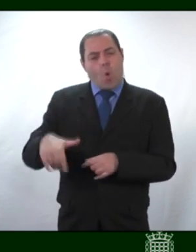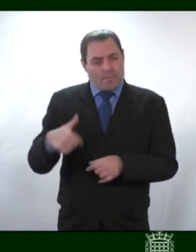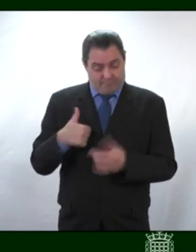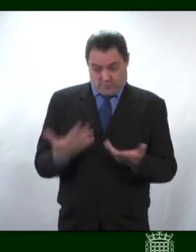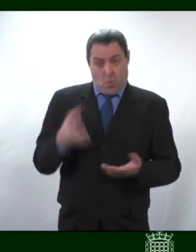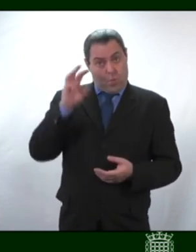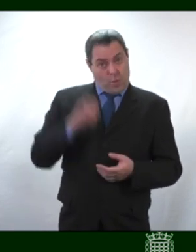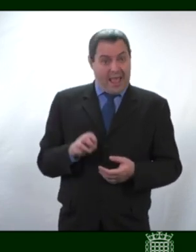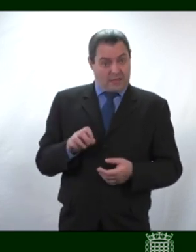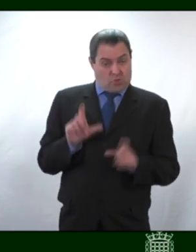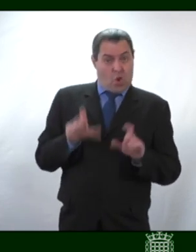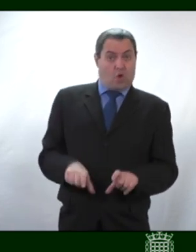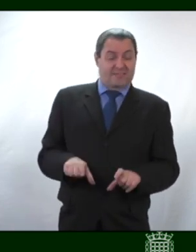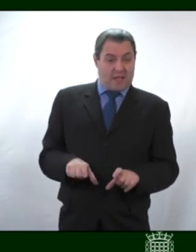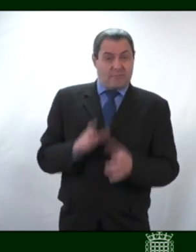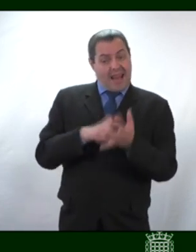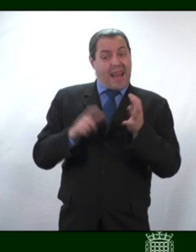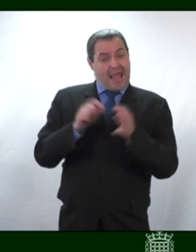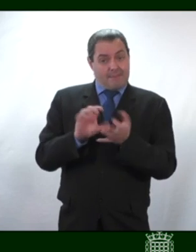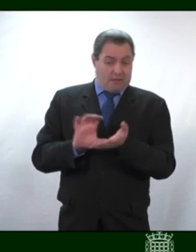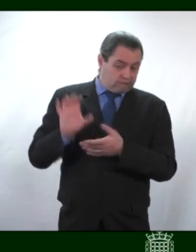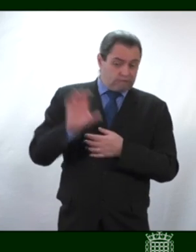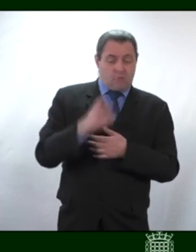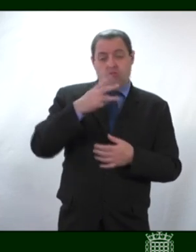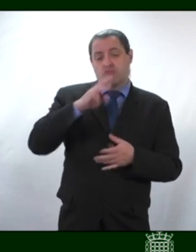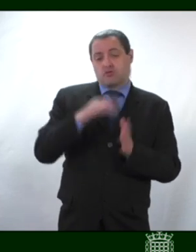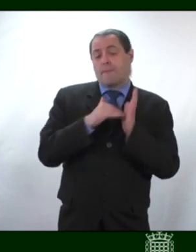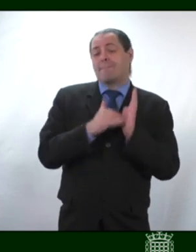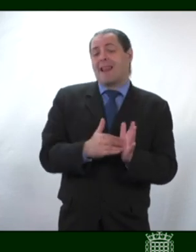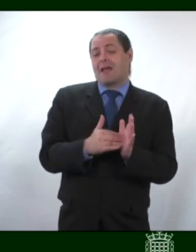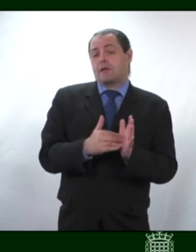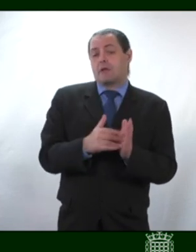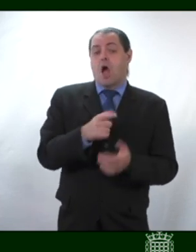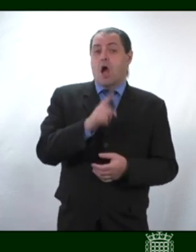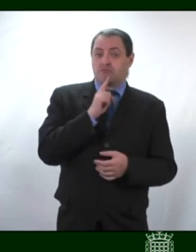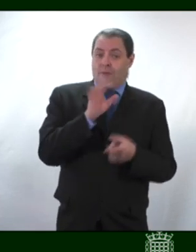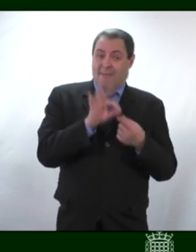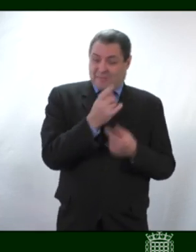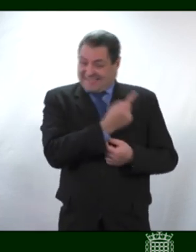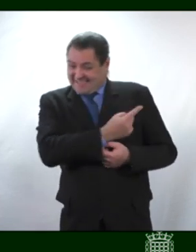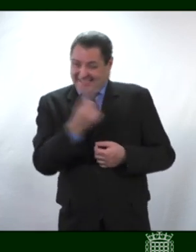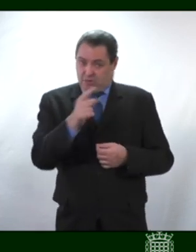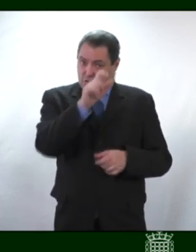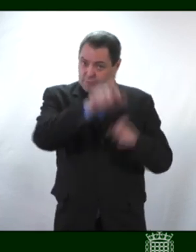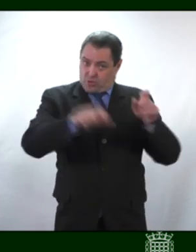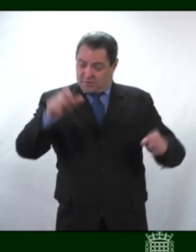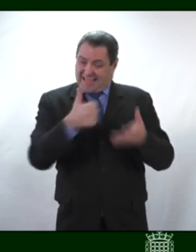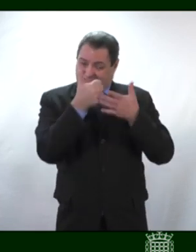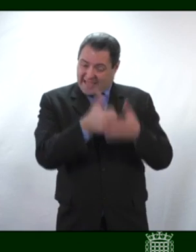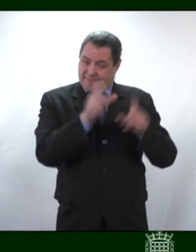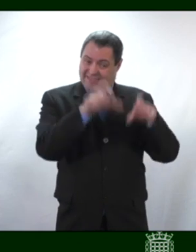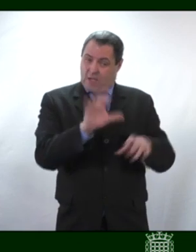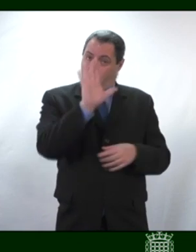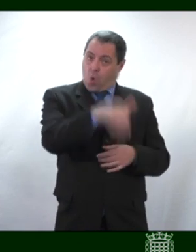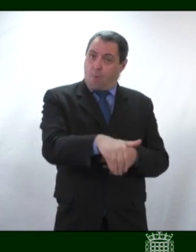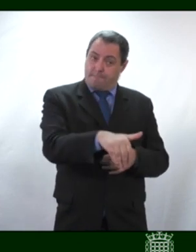the Labour government has provided £300 million. That's £100 per person to help them stay at home to beat the